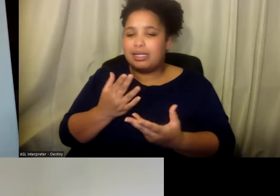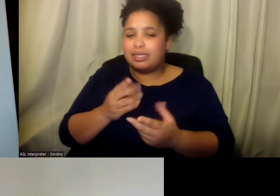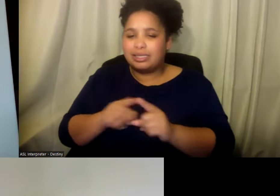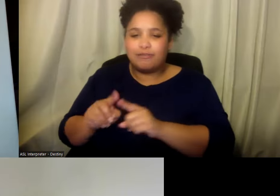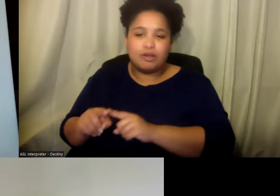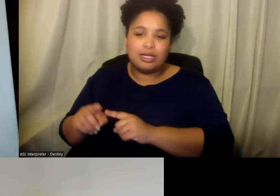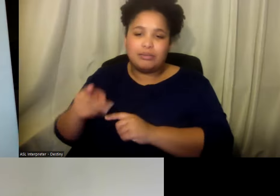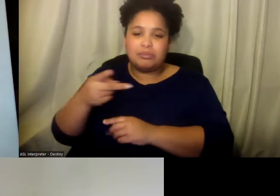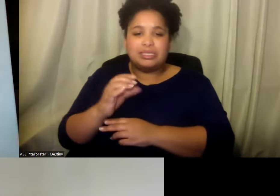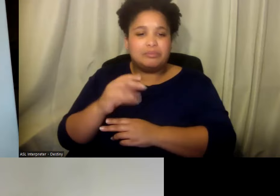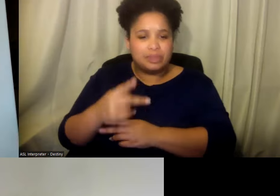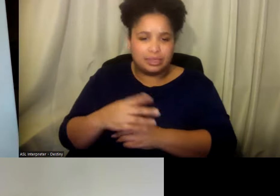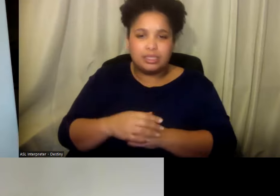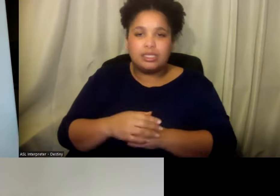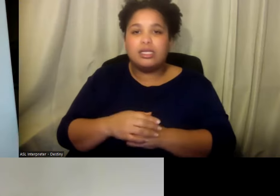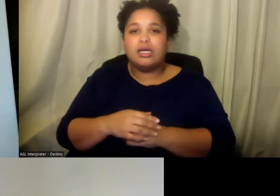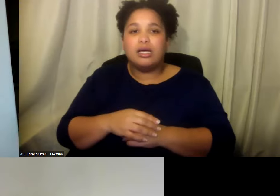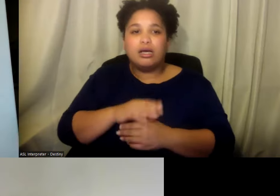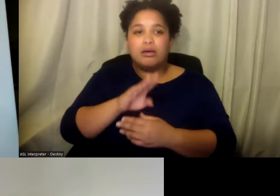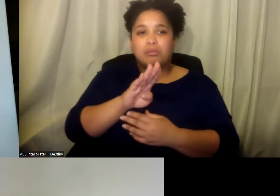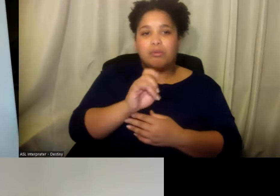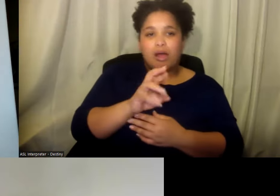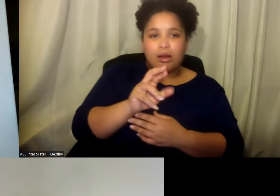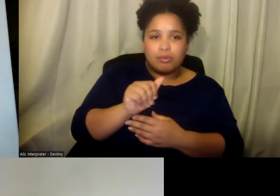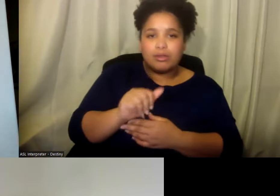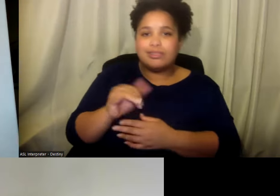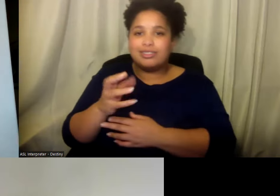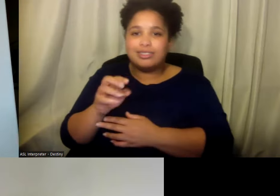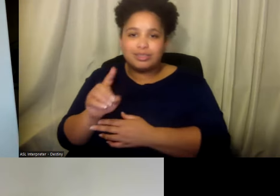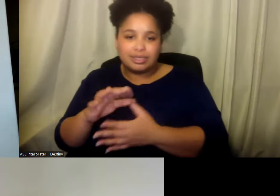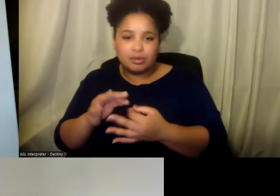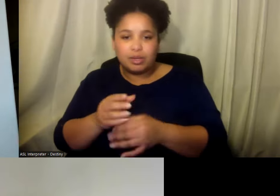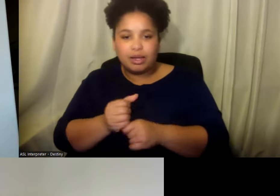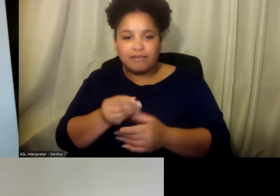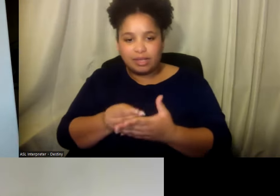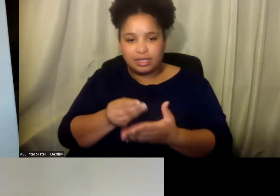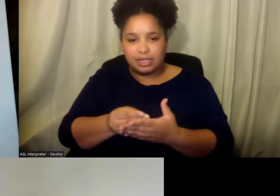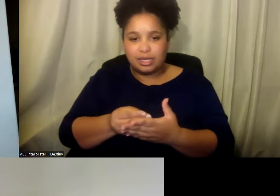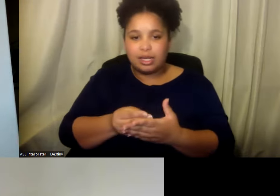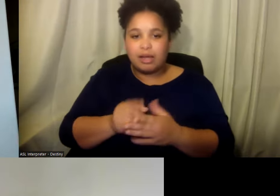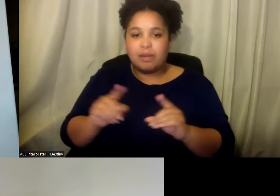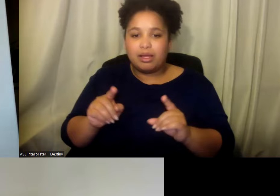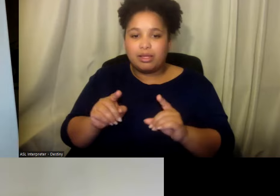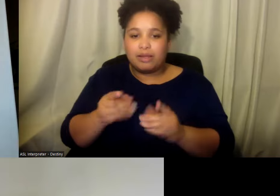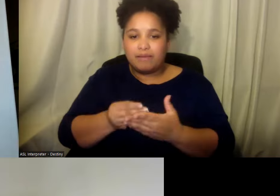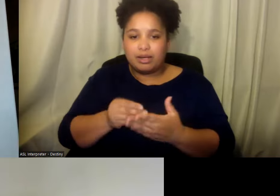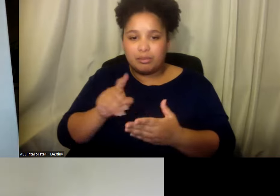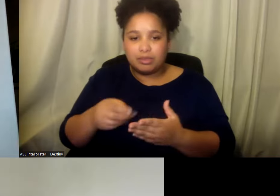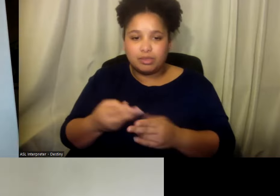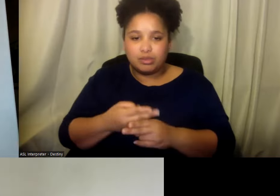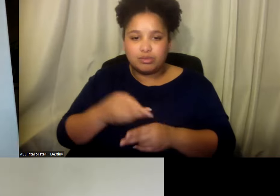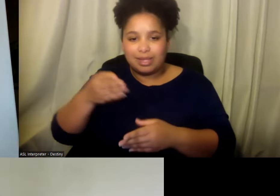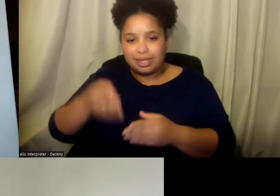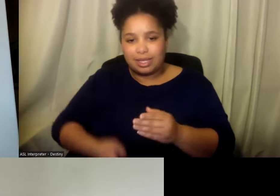what Barbara and Jared and others have brought up. We obviously did receive funding, but our funding has to be used by the end of